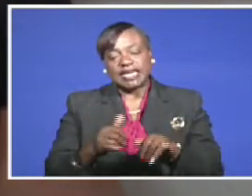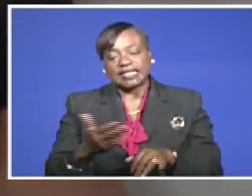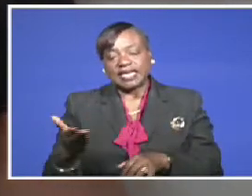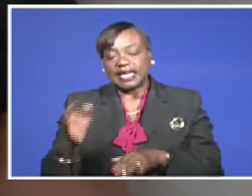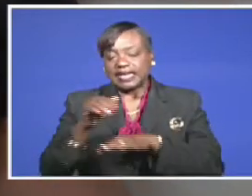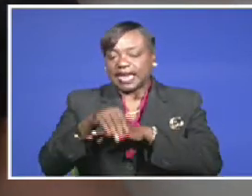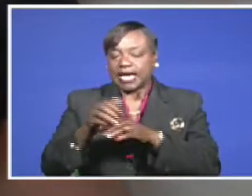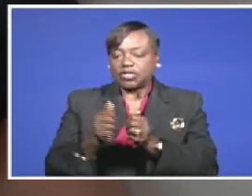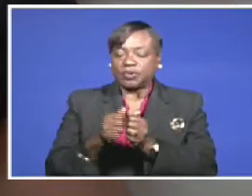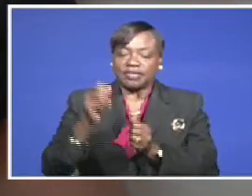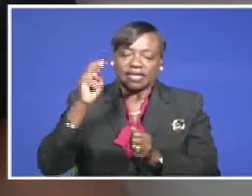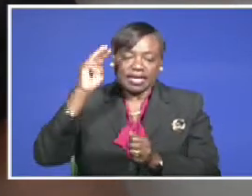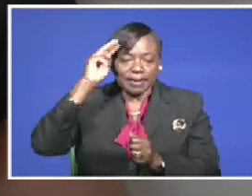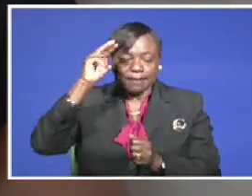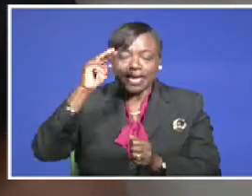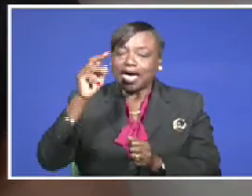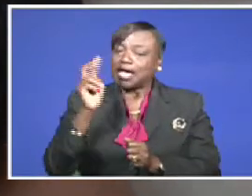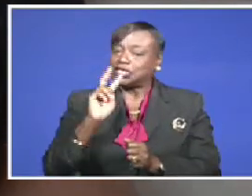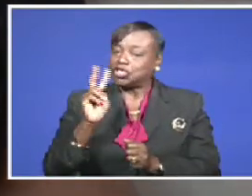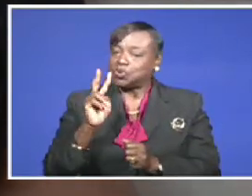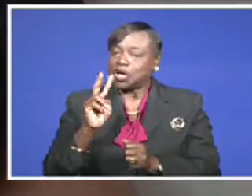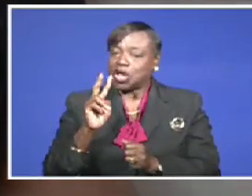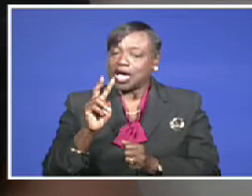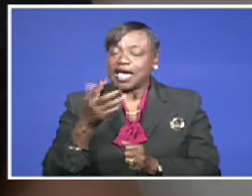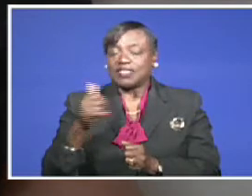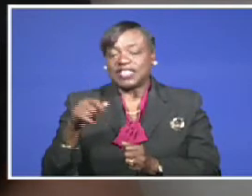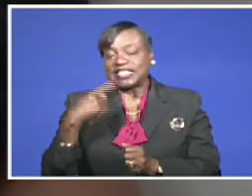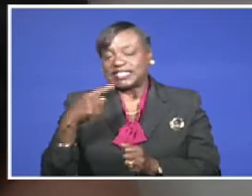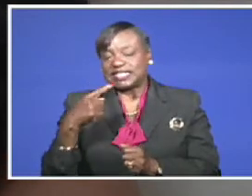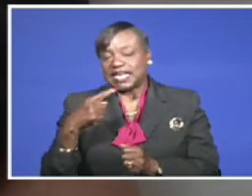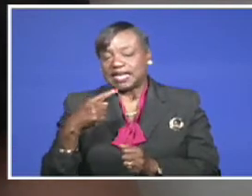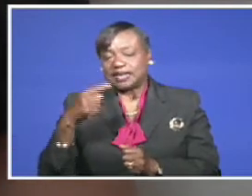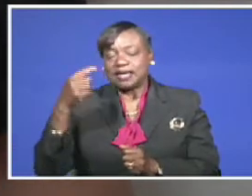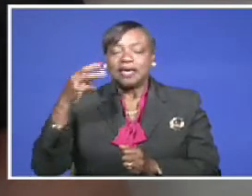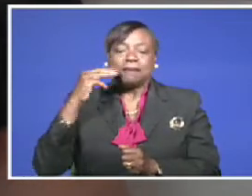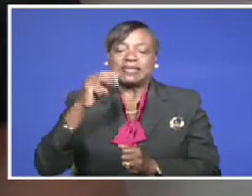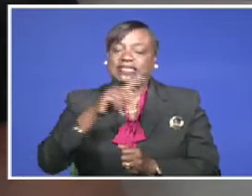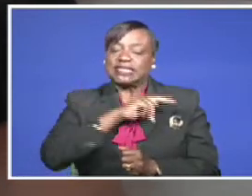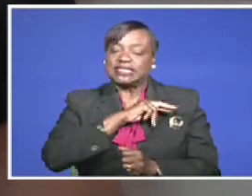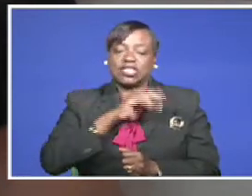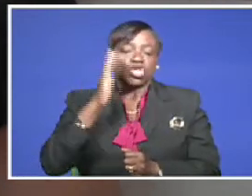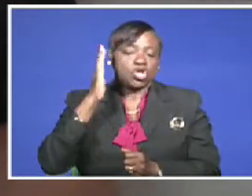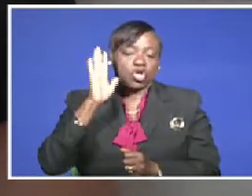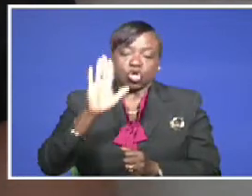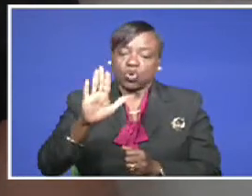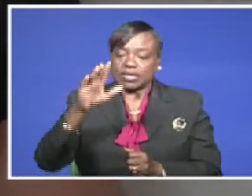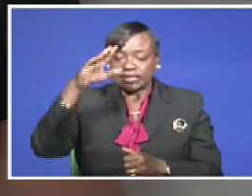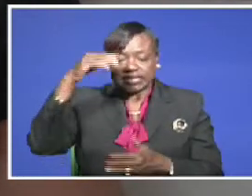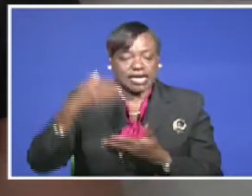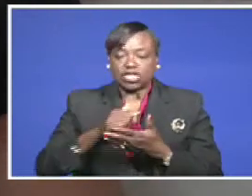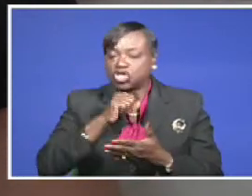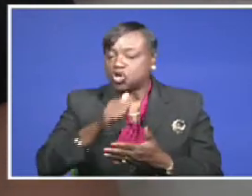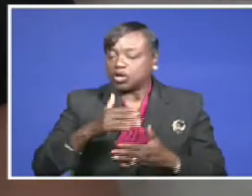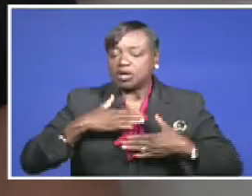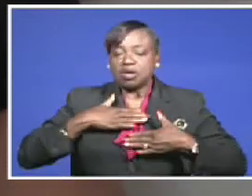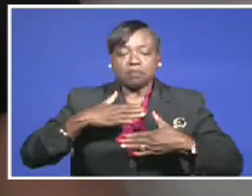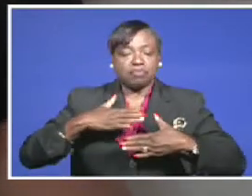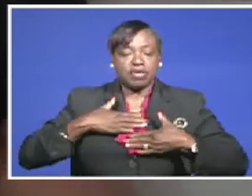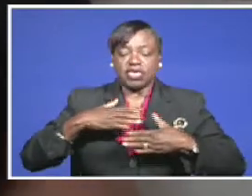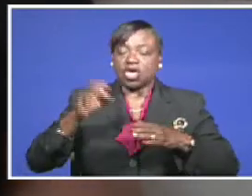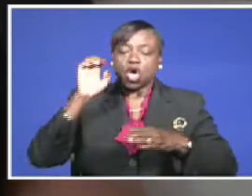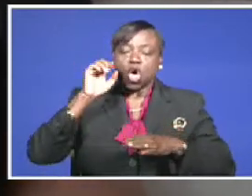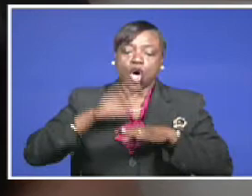a.m., they said, okay, Miss Nixon, your son's not breathing on his own. They took him back and they made another cut into